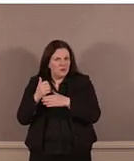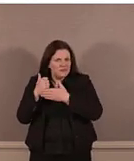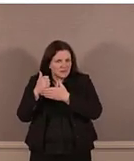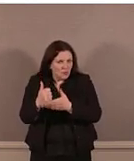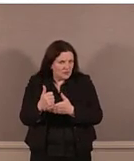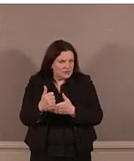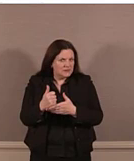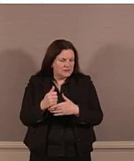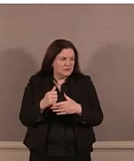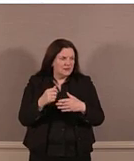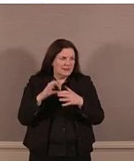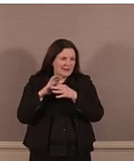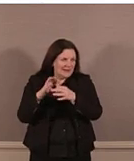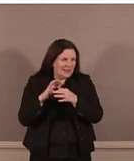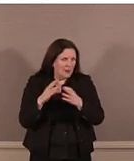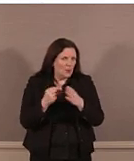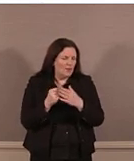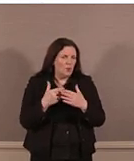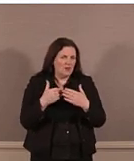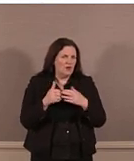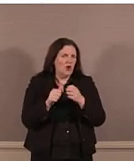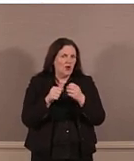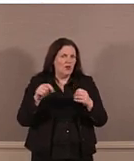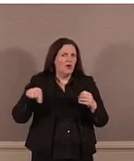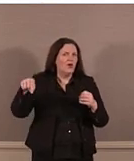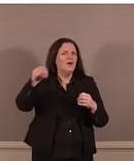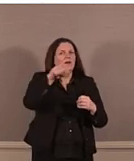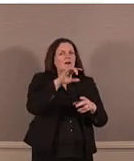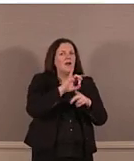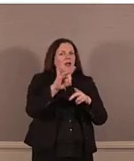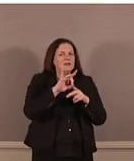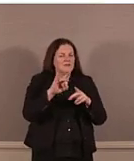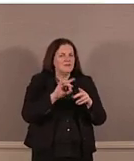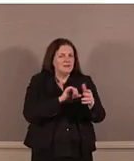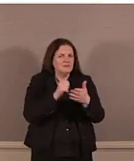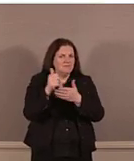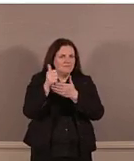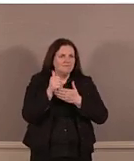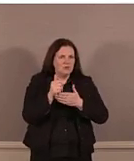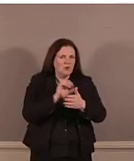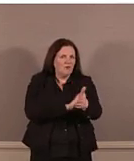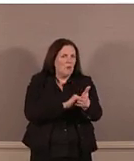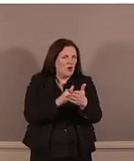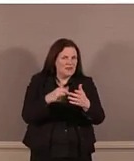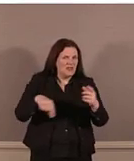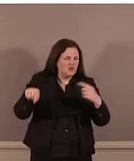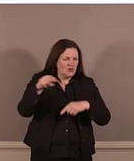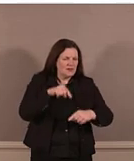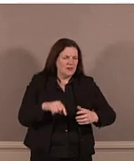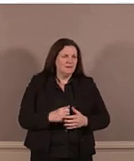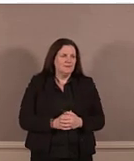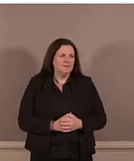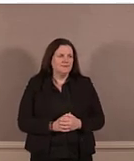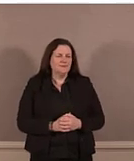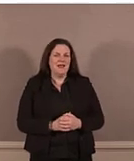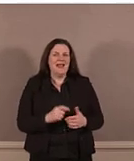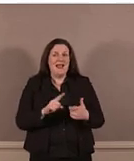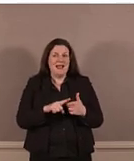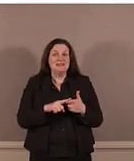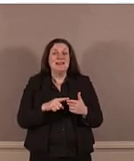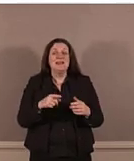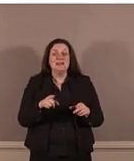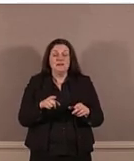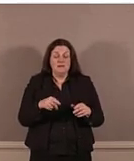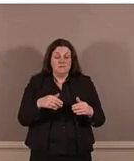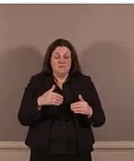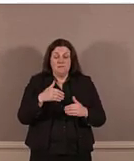And again, you'd be linking with the other supports that are available in other organisations as well. And then, I suppose, progression pathways.